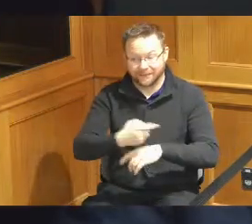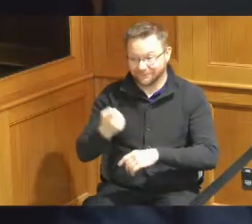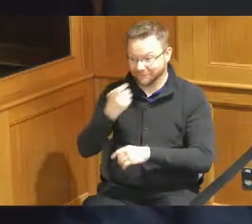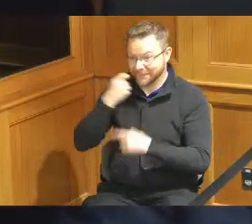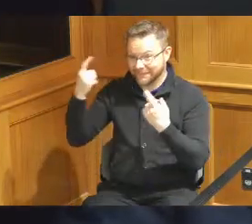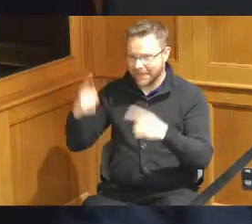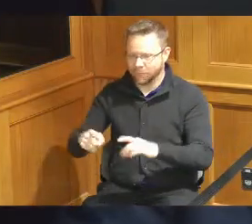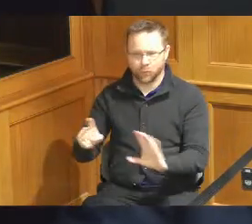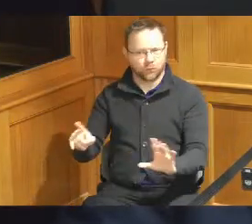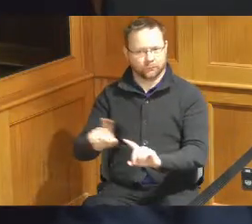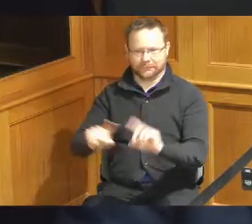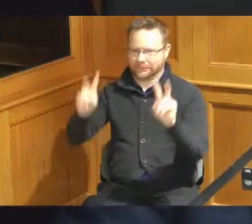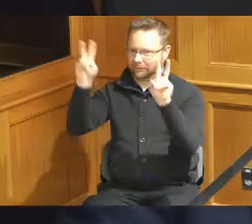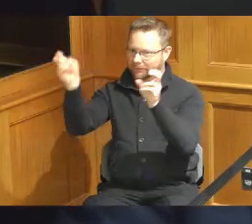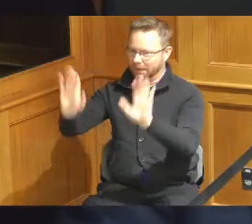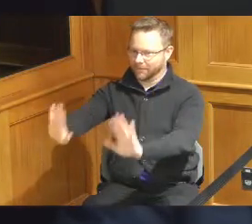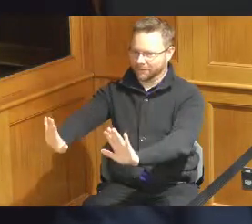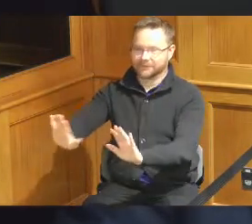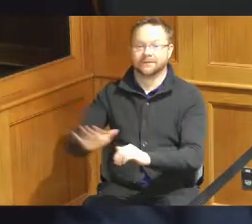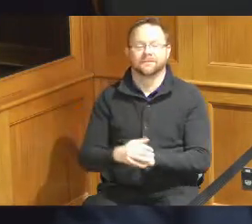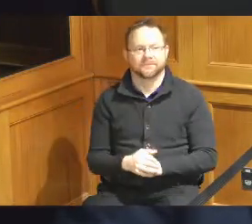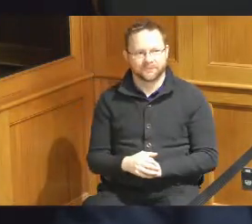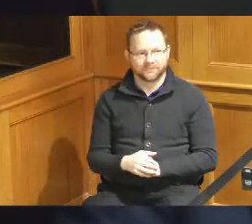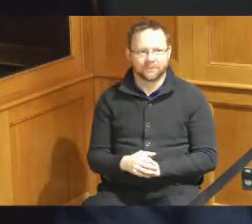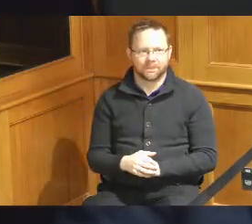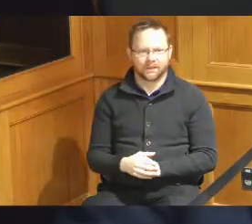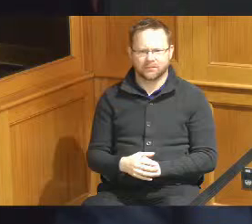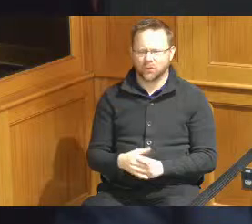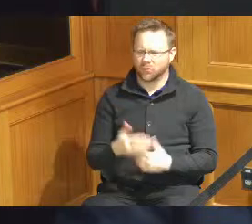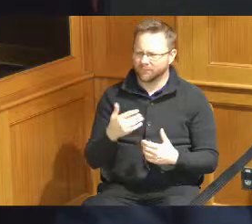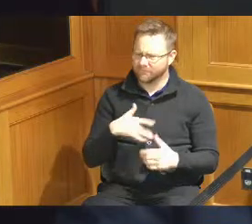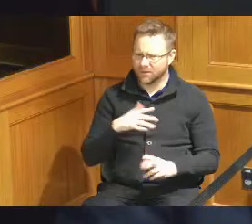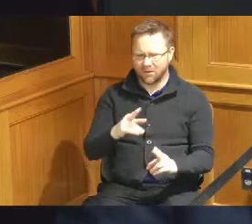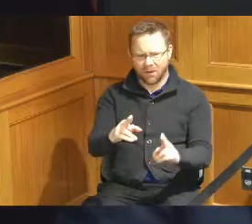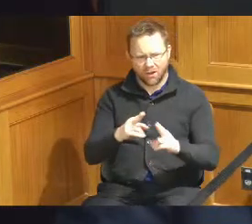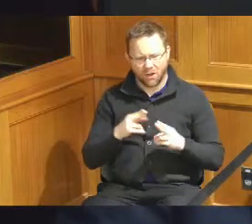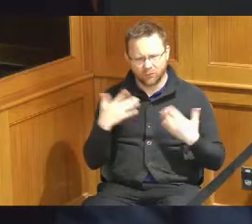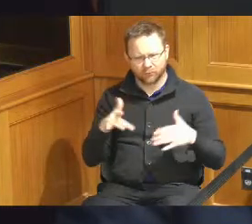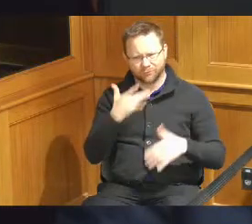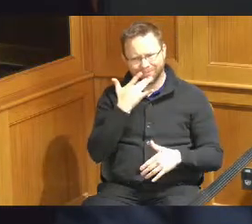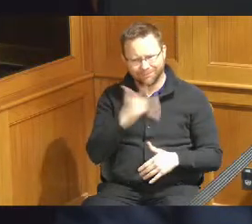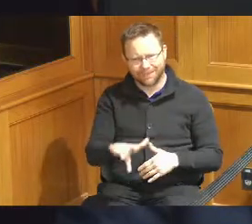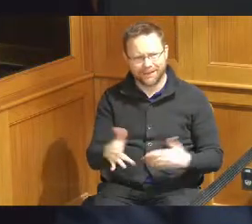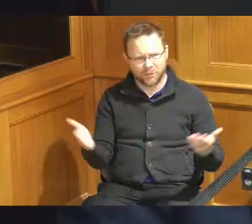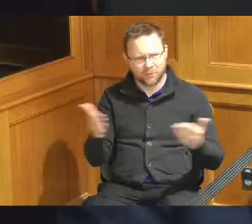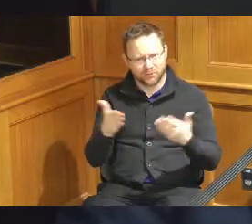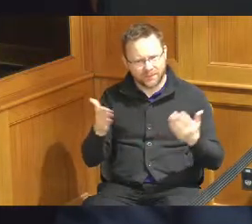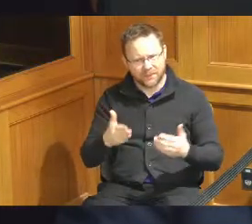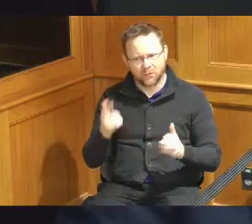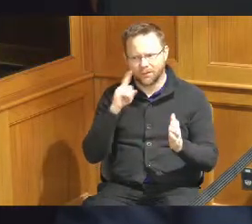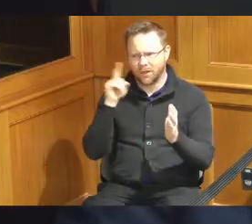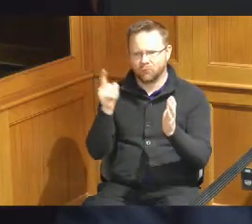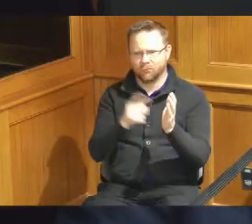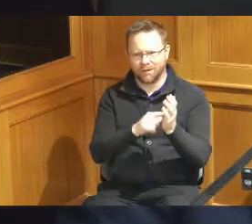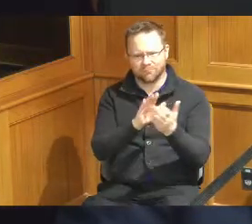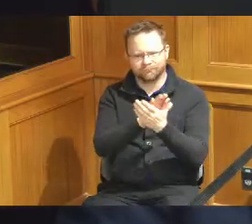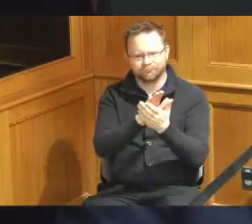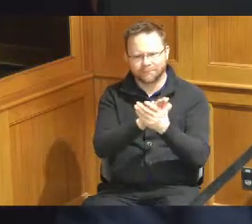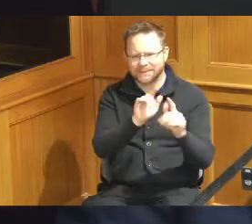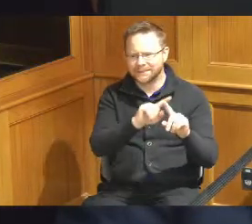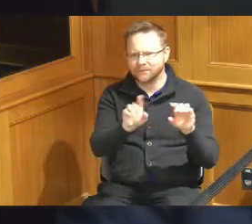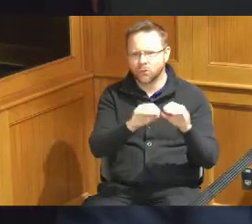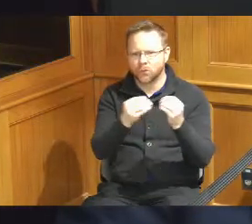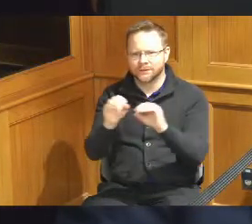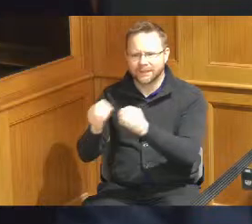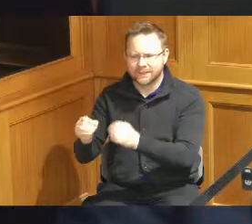and it was about something different. But it is just a real honor to be here with all of you to recognize the organizations, the